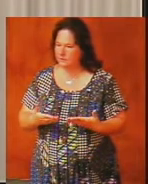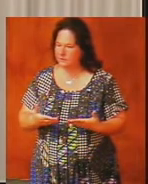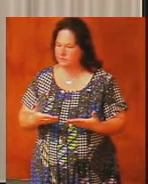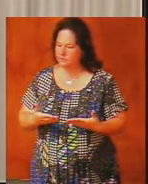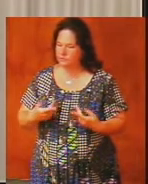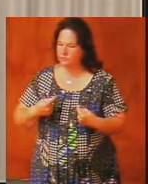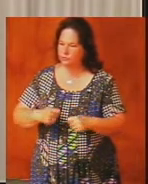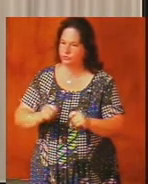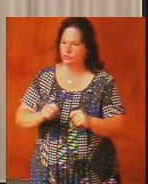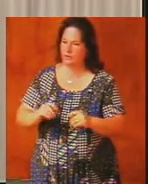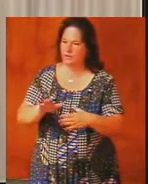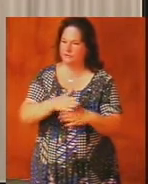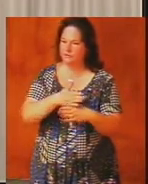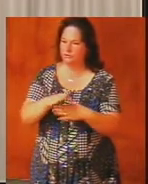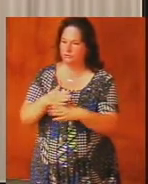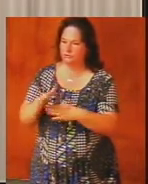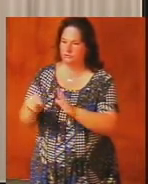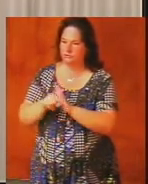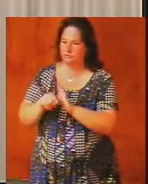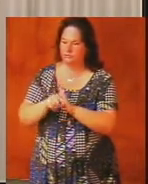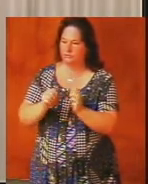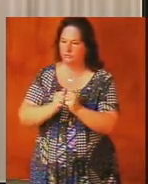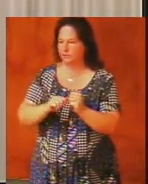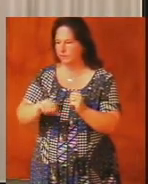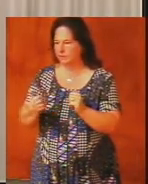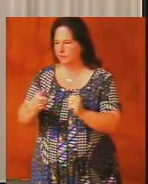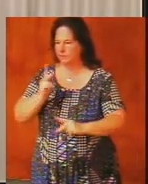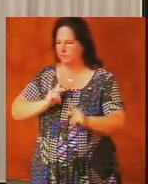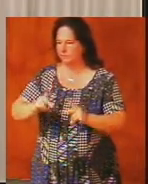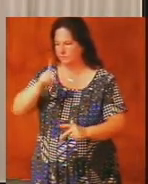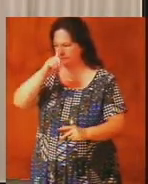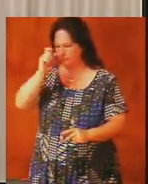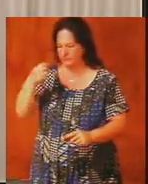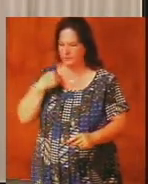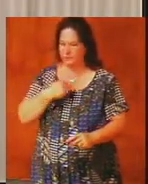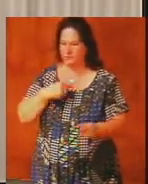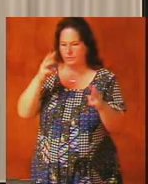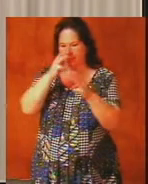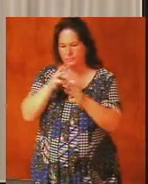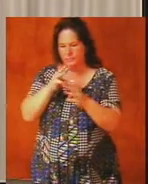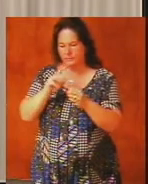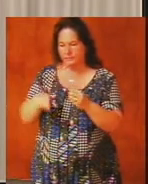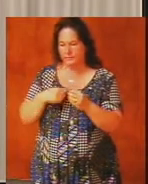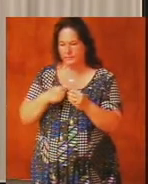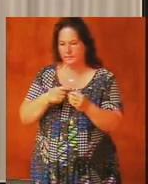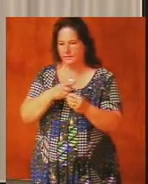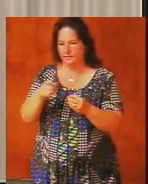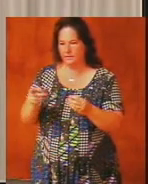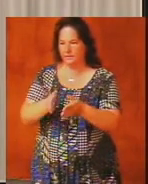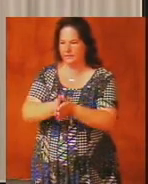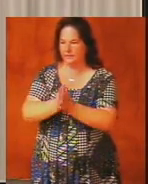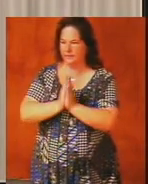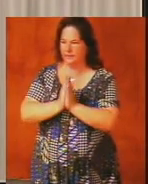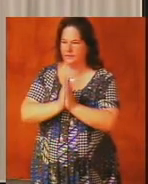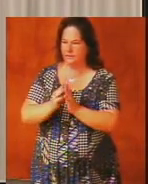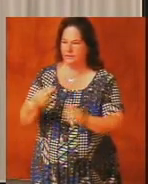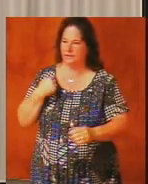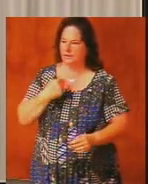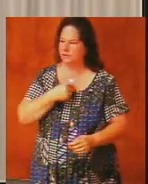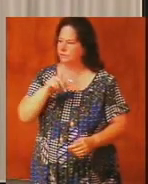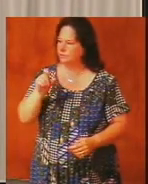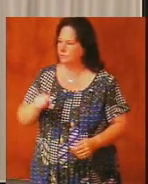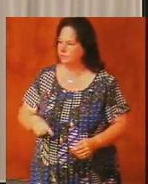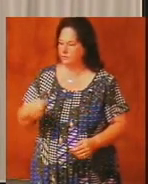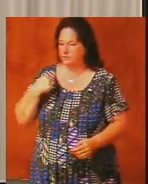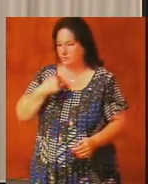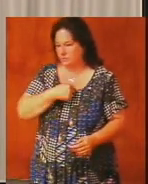to try to share the gospel with other people is we worry about them asking us a question that